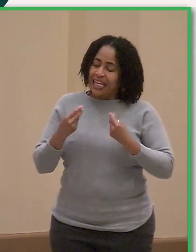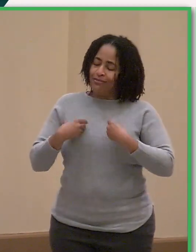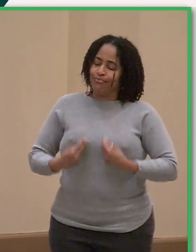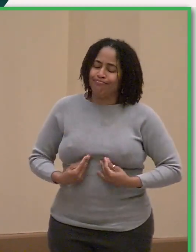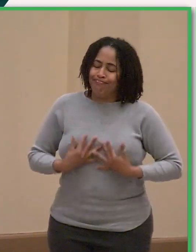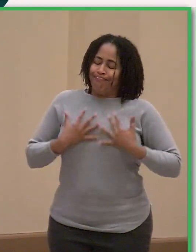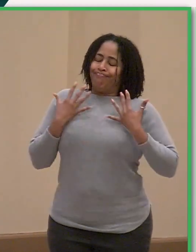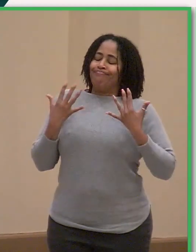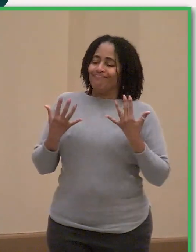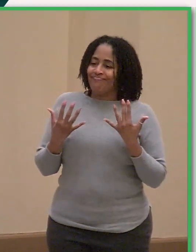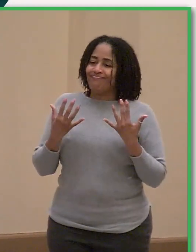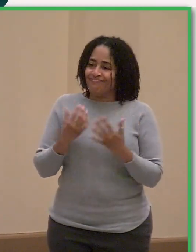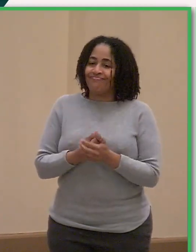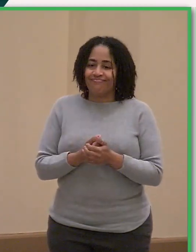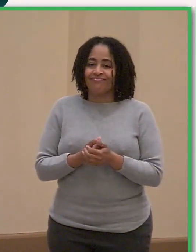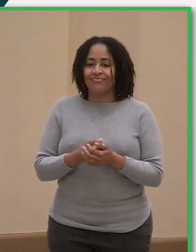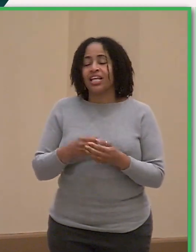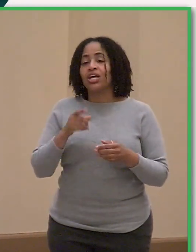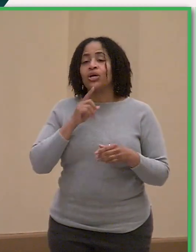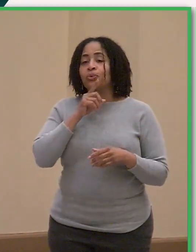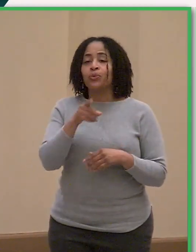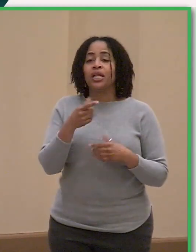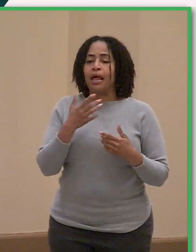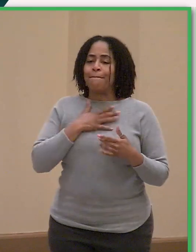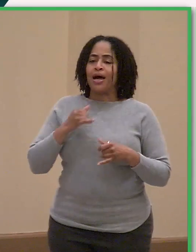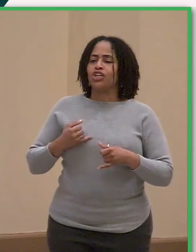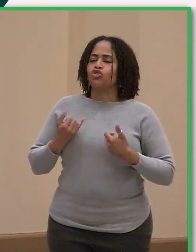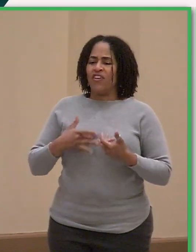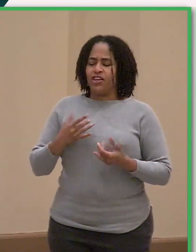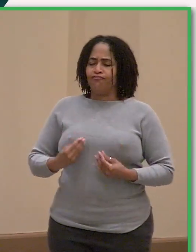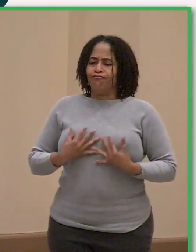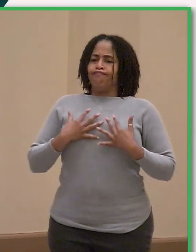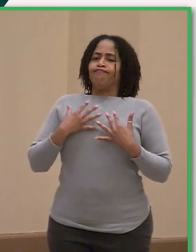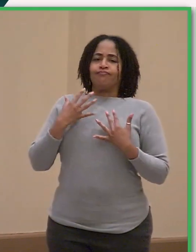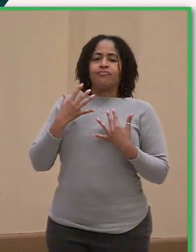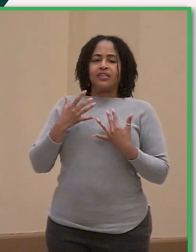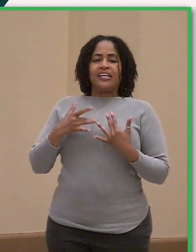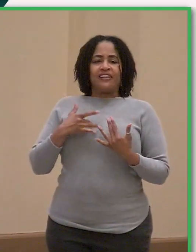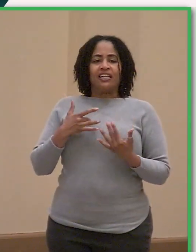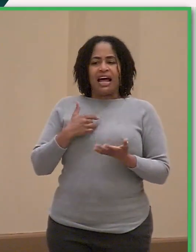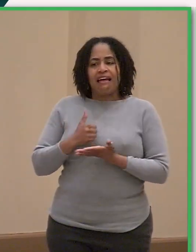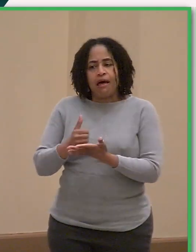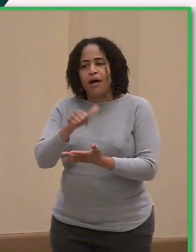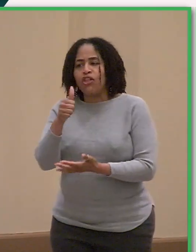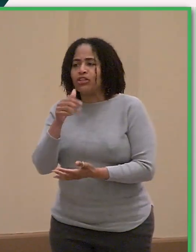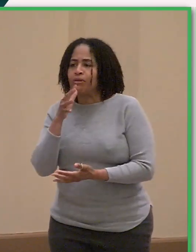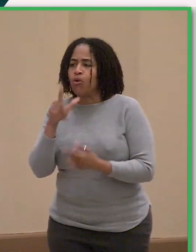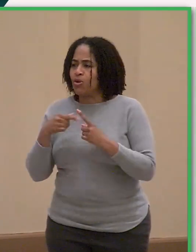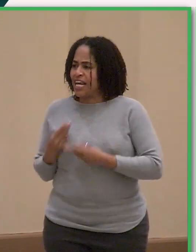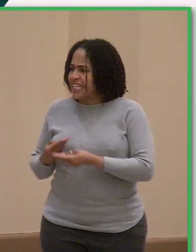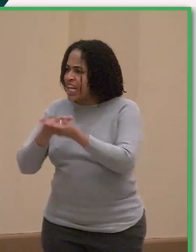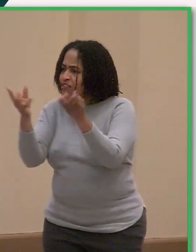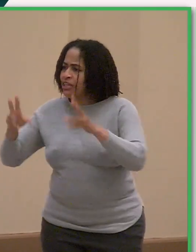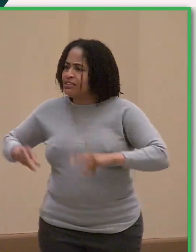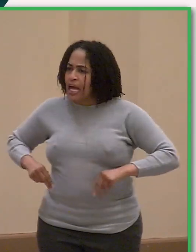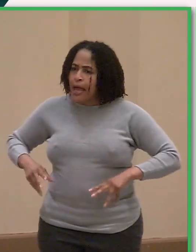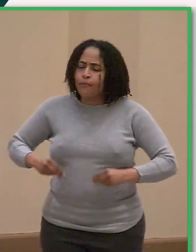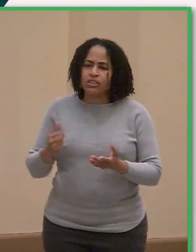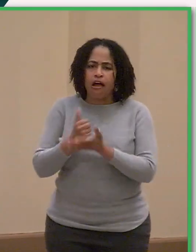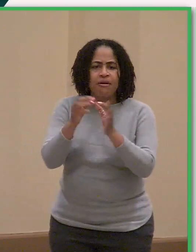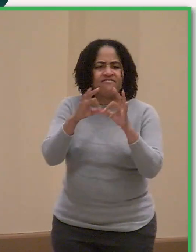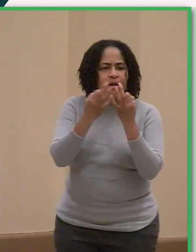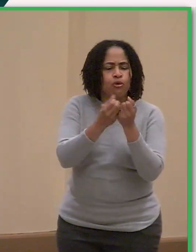not even a paid position or anything. The joy that I get and the reward is making sure I help these moms, like delivering diapers, helping families